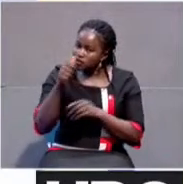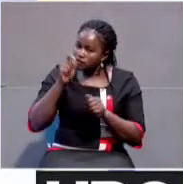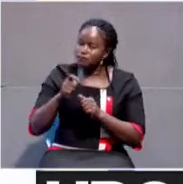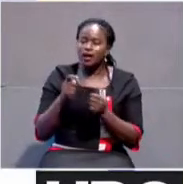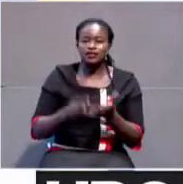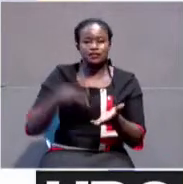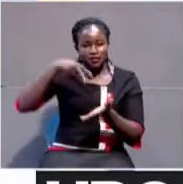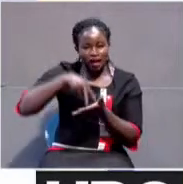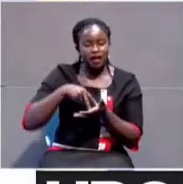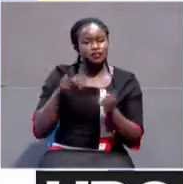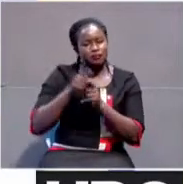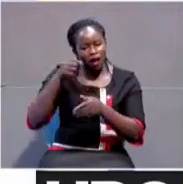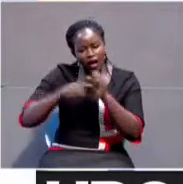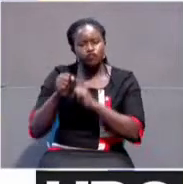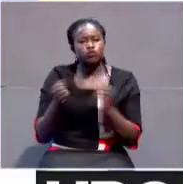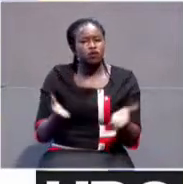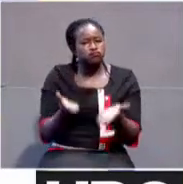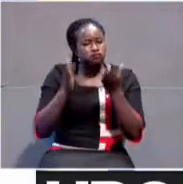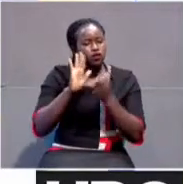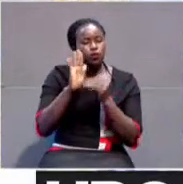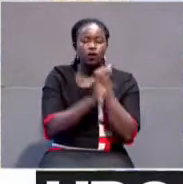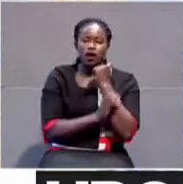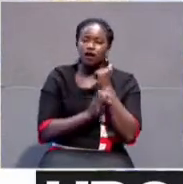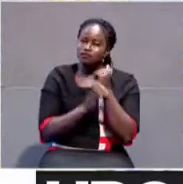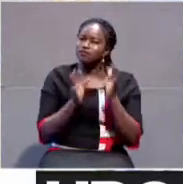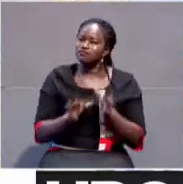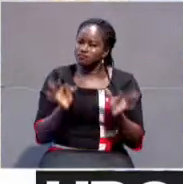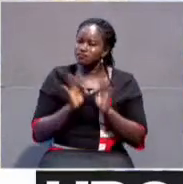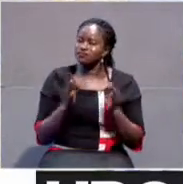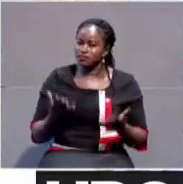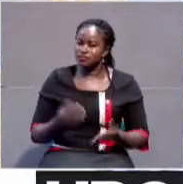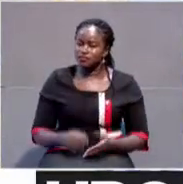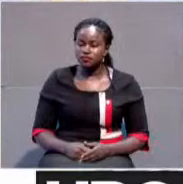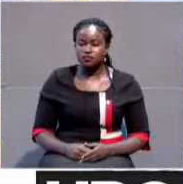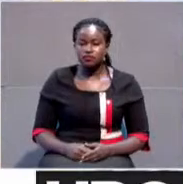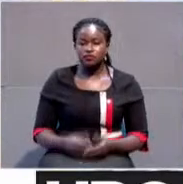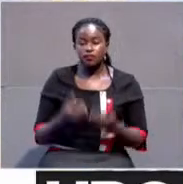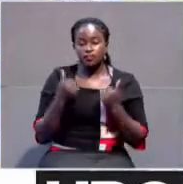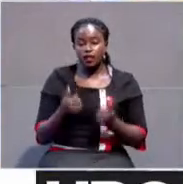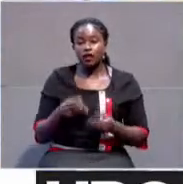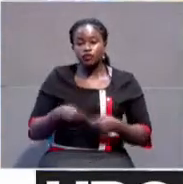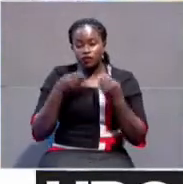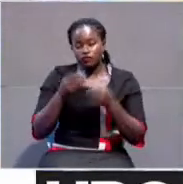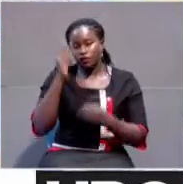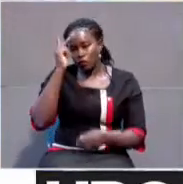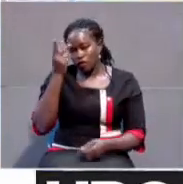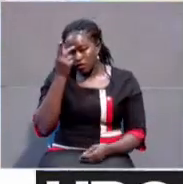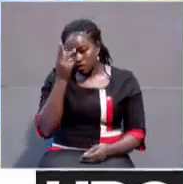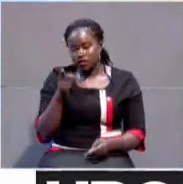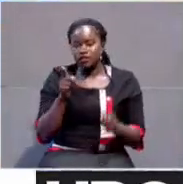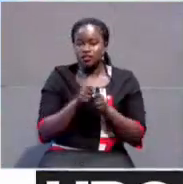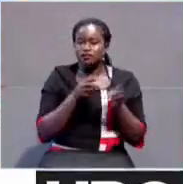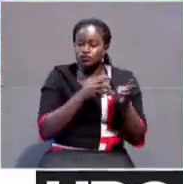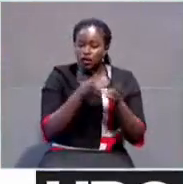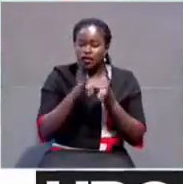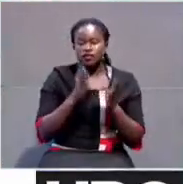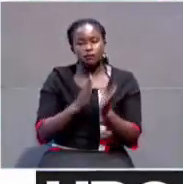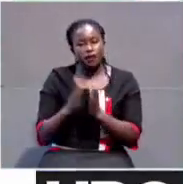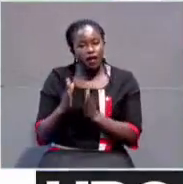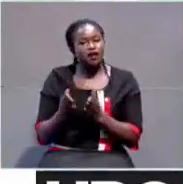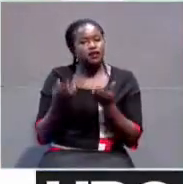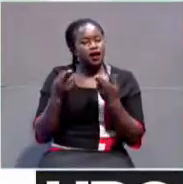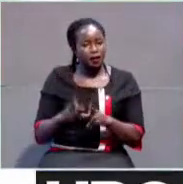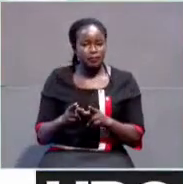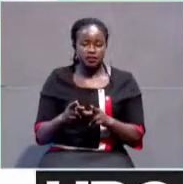stand up and industrialize your country. The unveiling of the policy and the strategic plan comes at a time